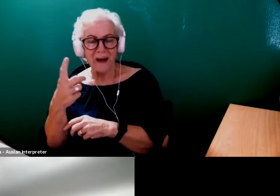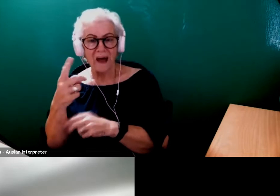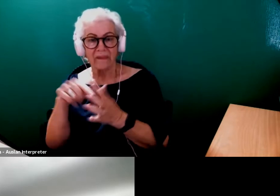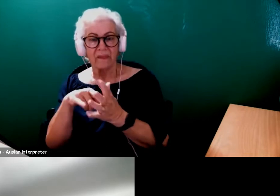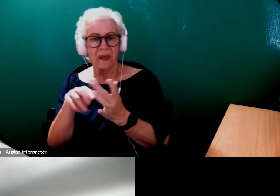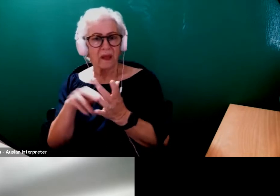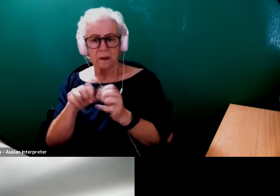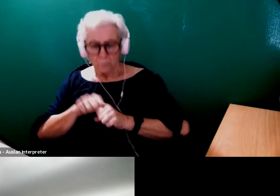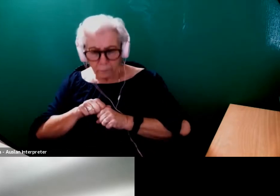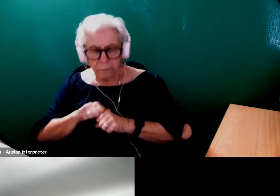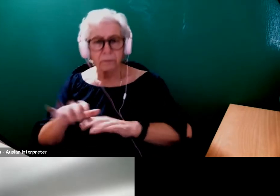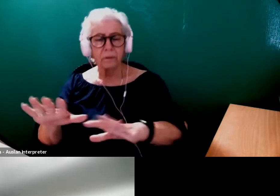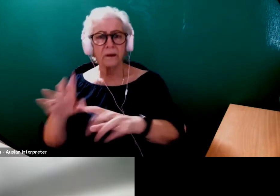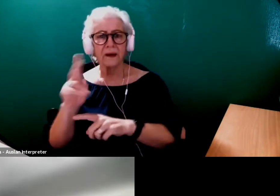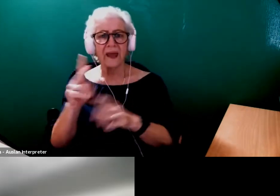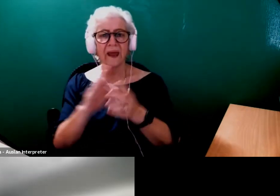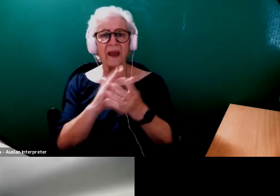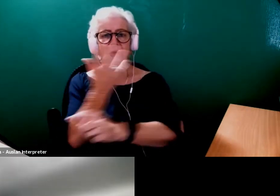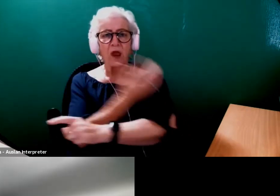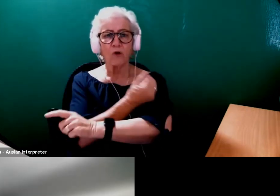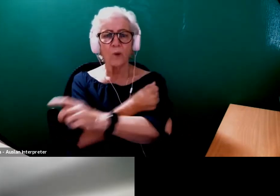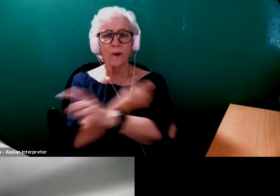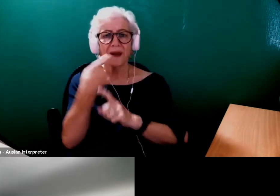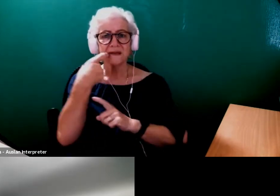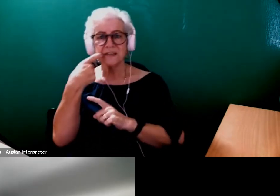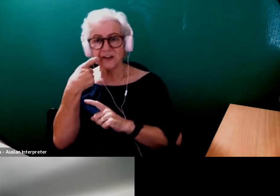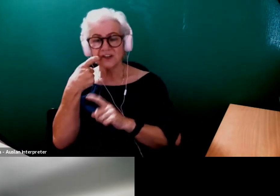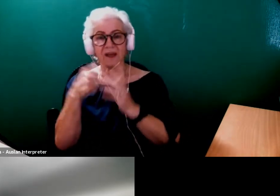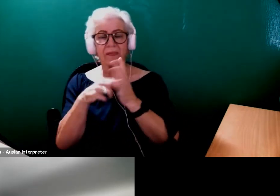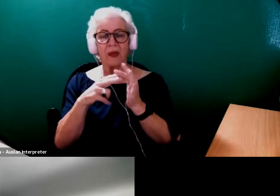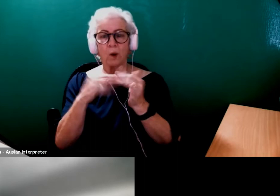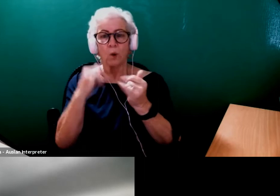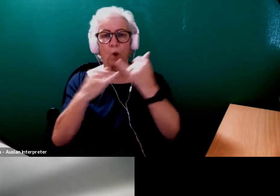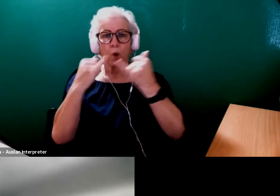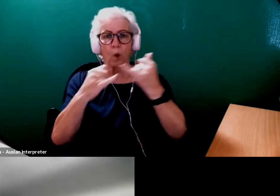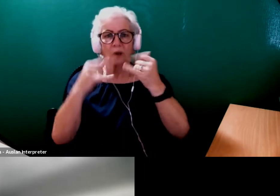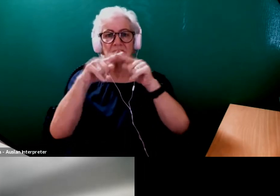of heroin addiction, and then pharma piled on. And